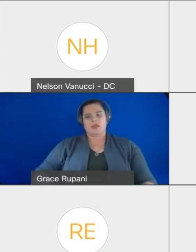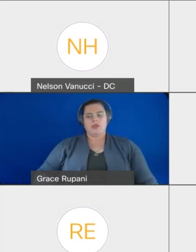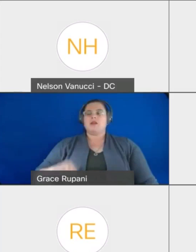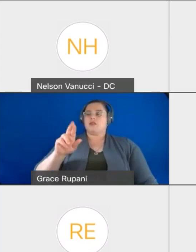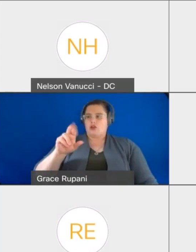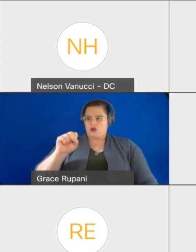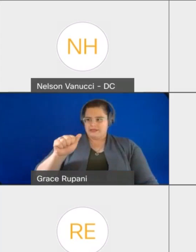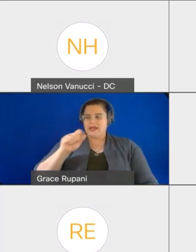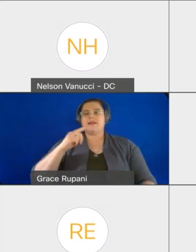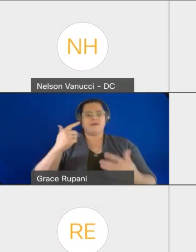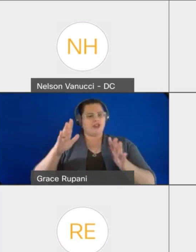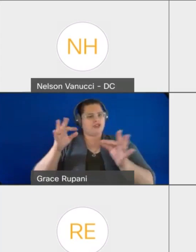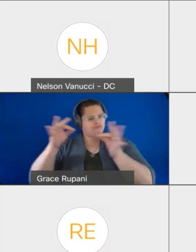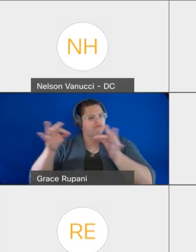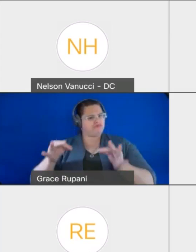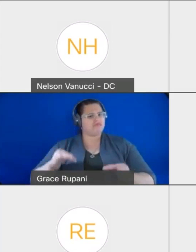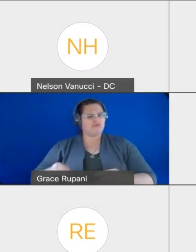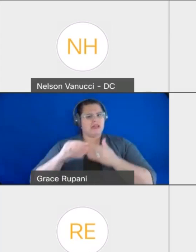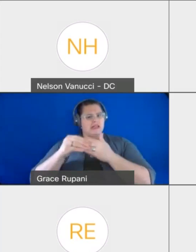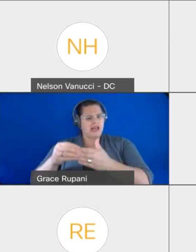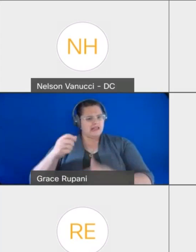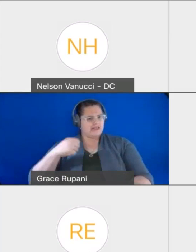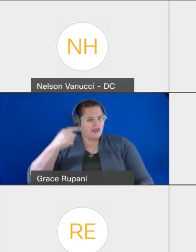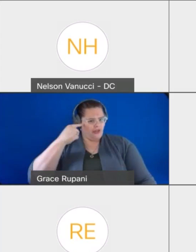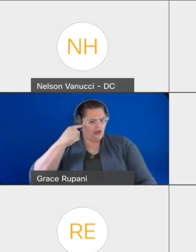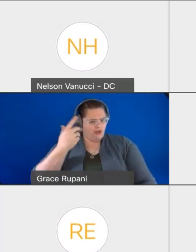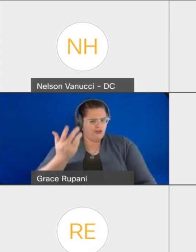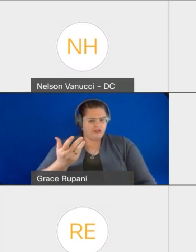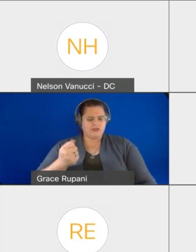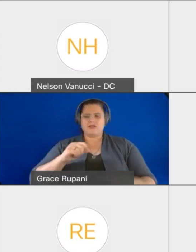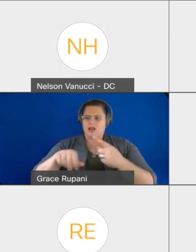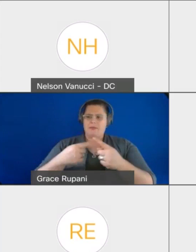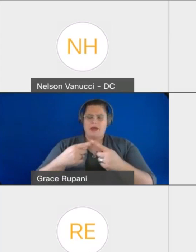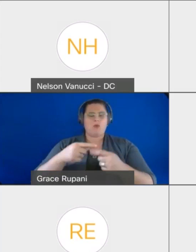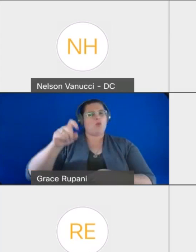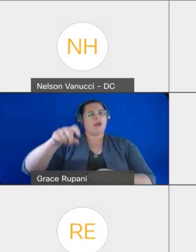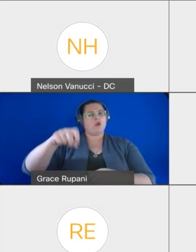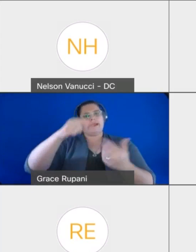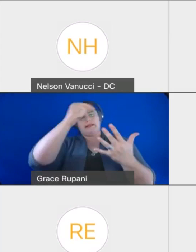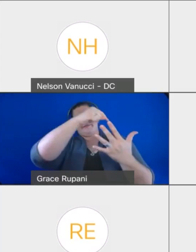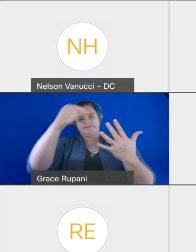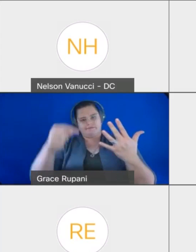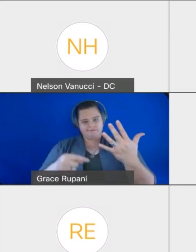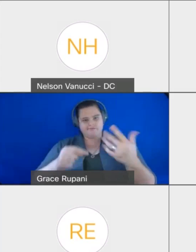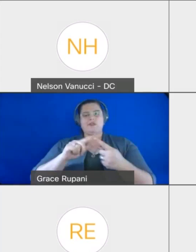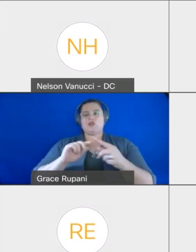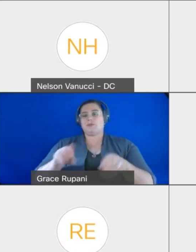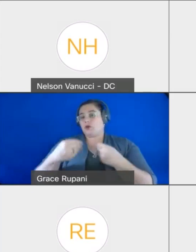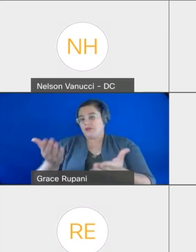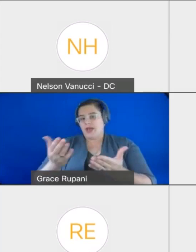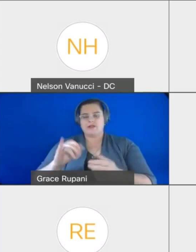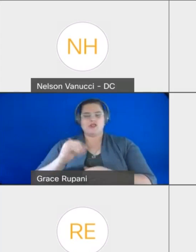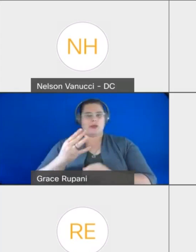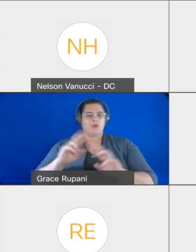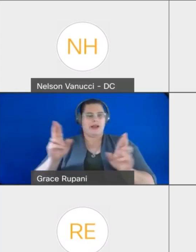of our providers, I thought, on exactly what's needed in order to provide job readiness